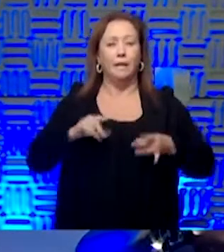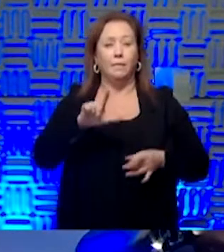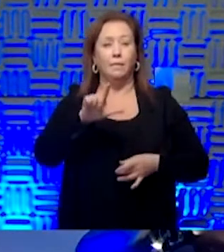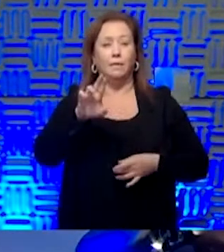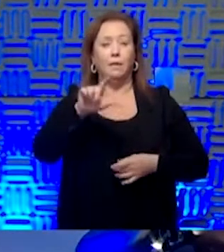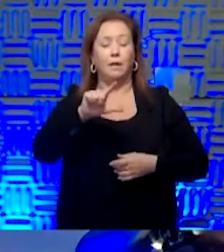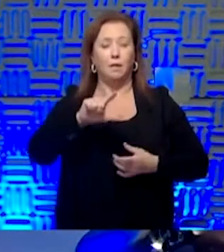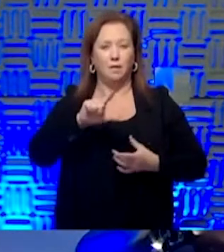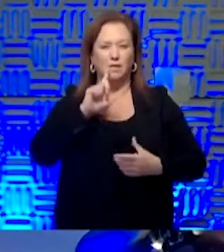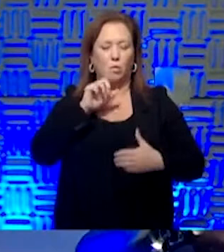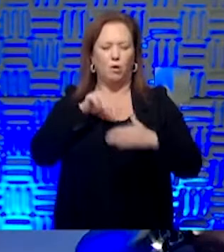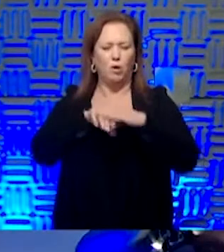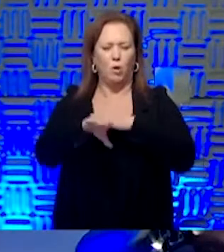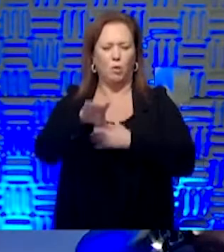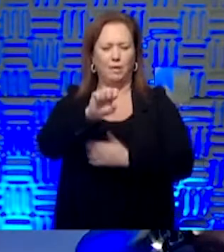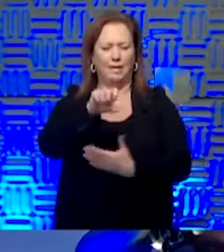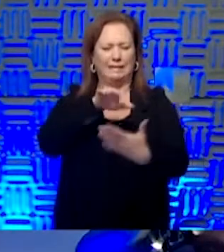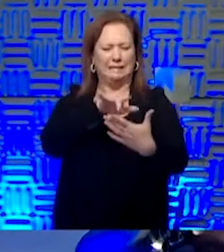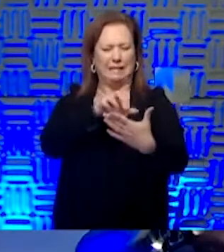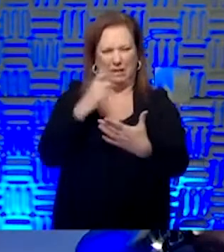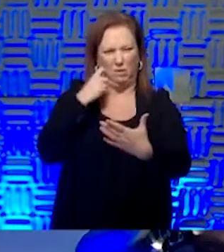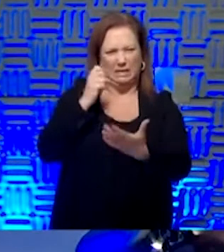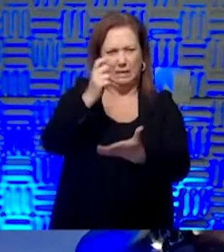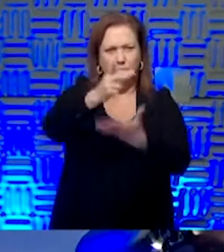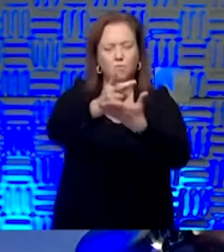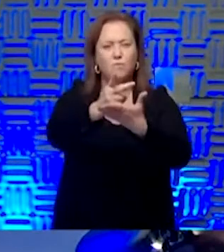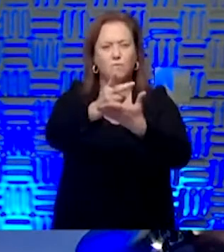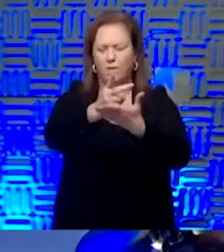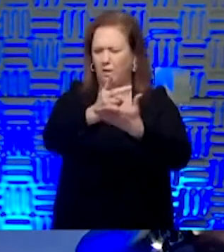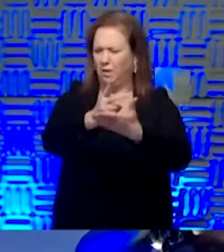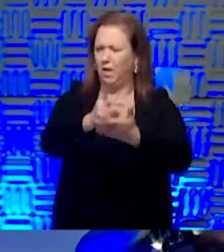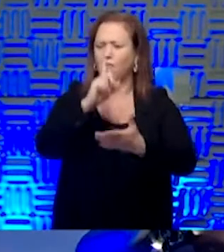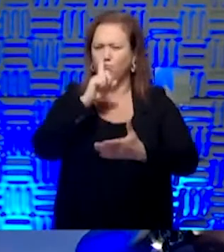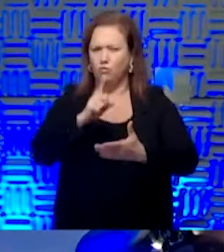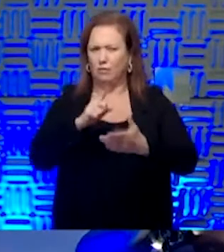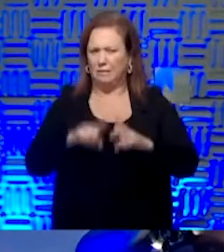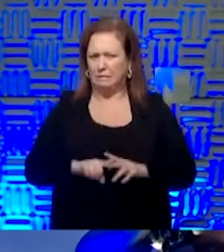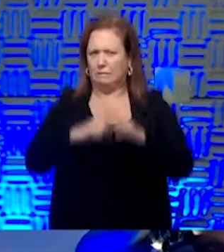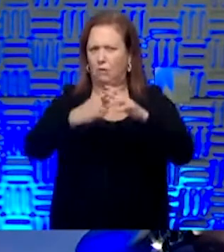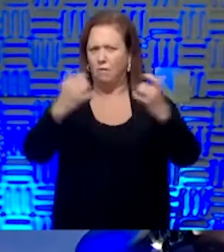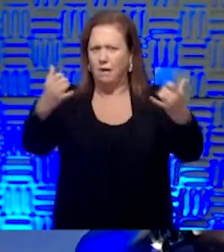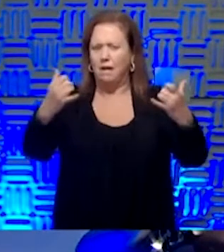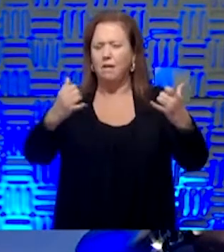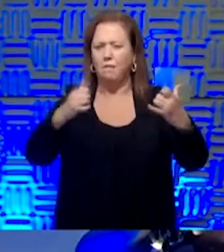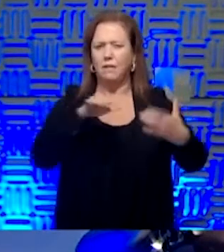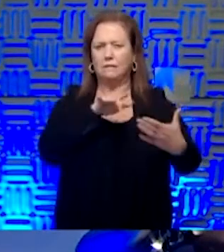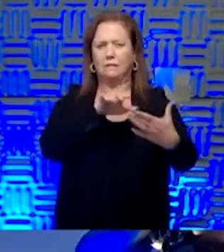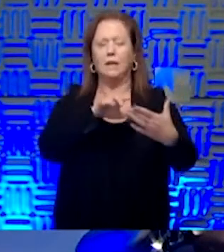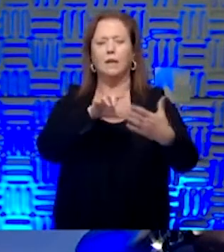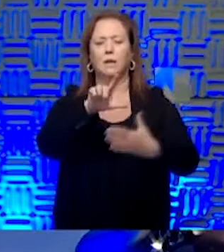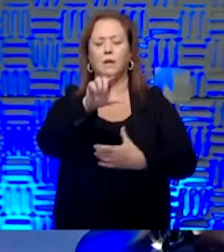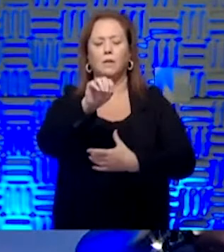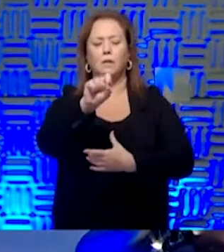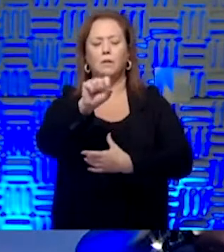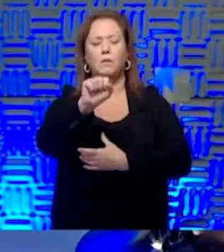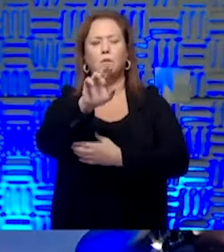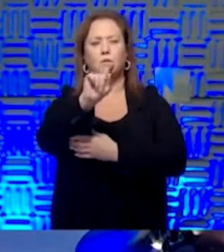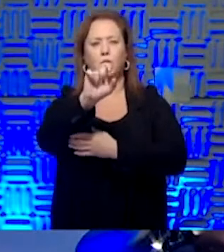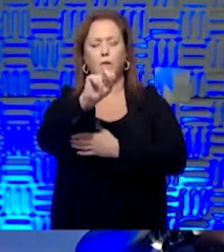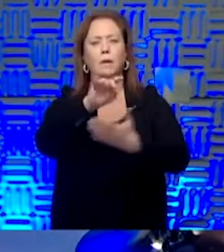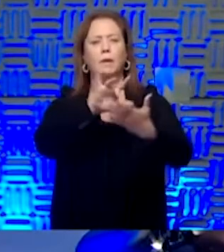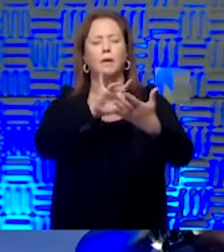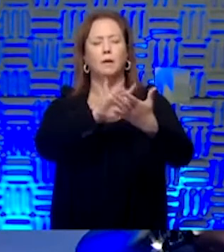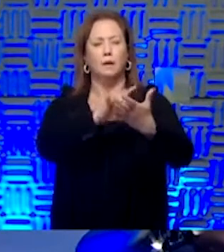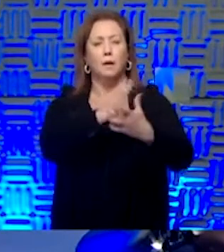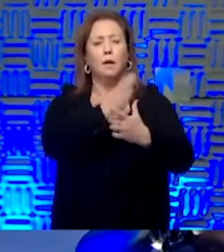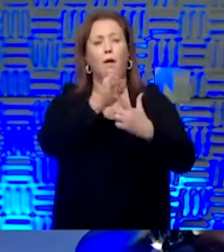about to go into that study. I think that just got approved, or I'm pretty sure it's being initiated right now. So that study's ongoing. We also are